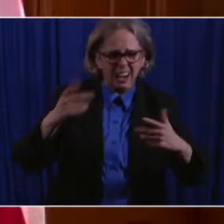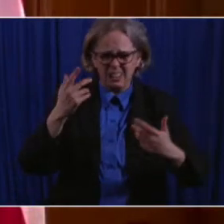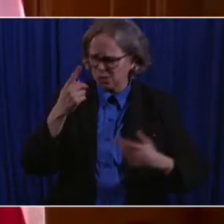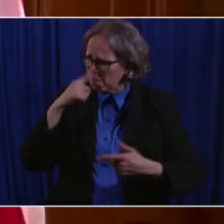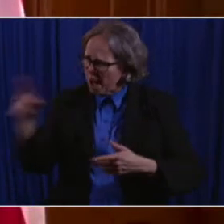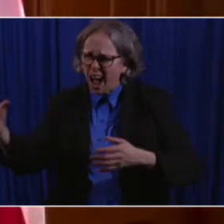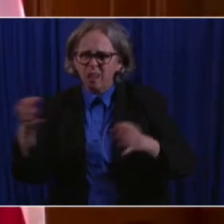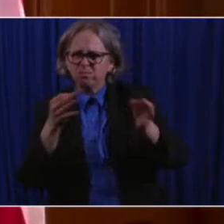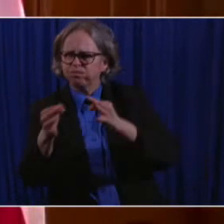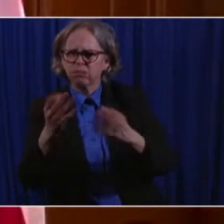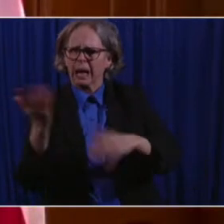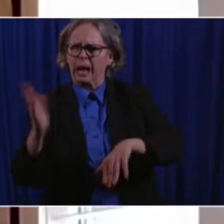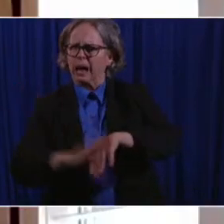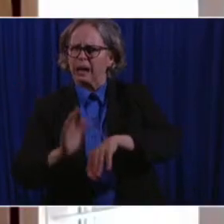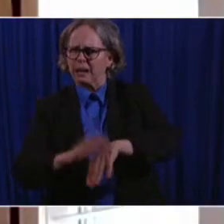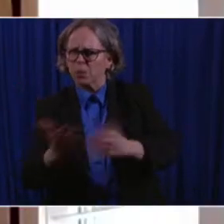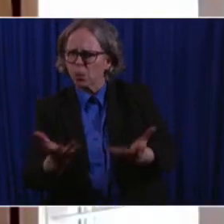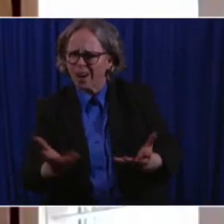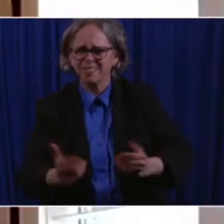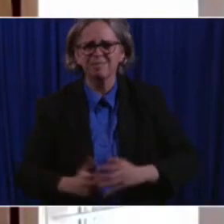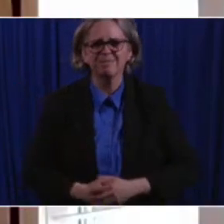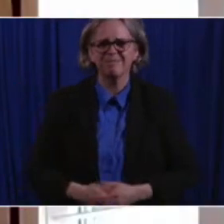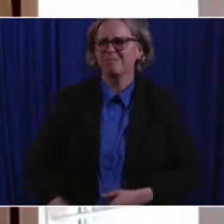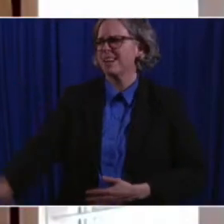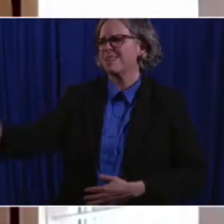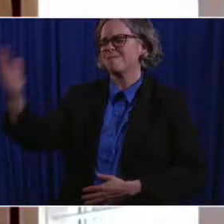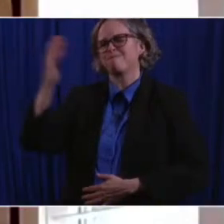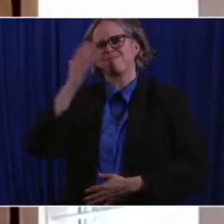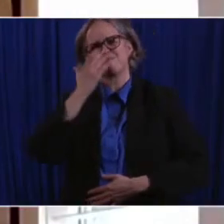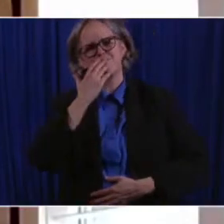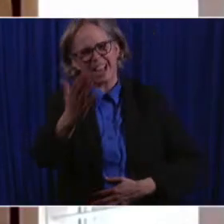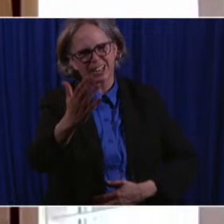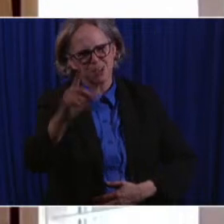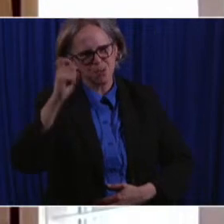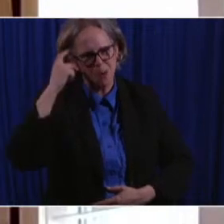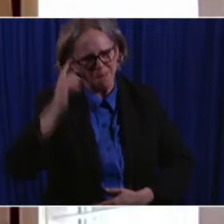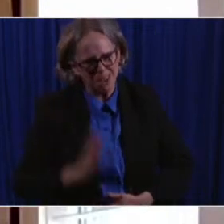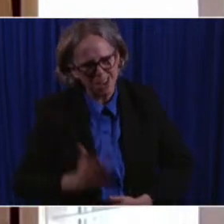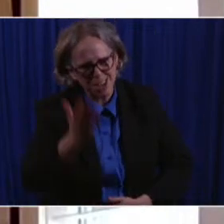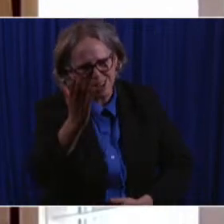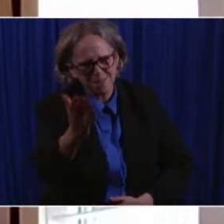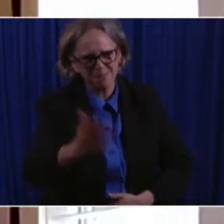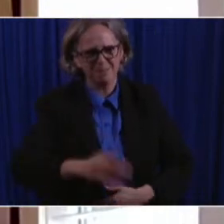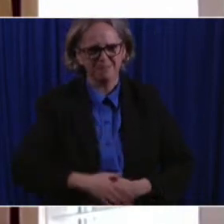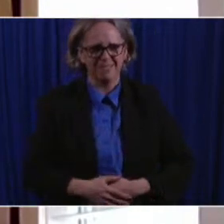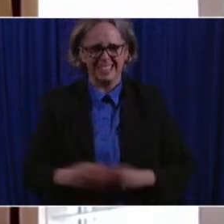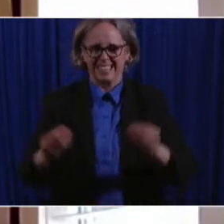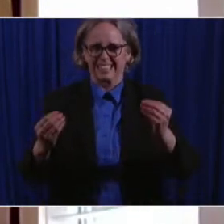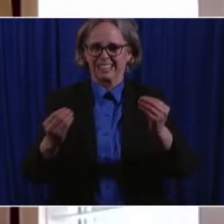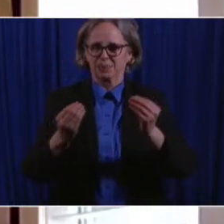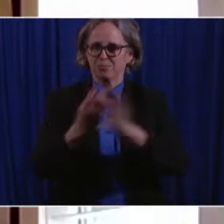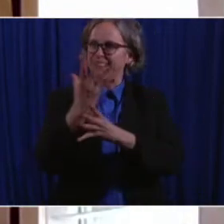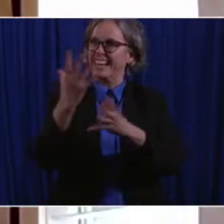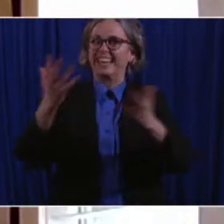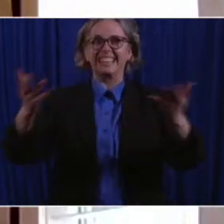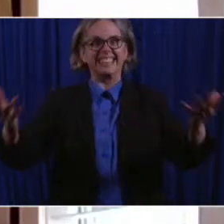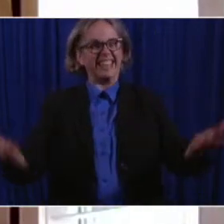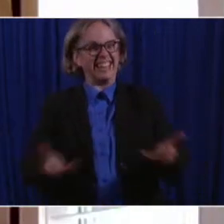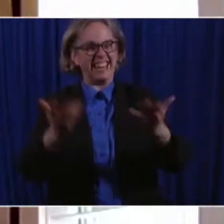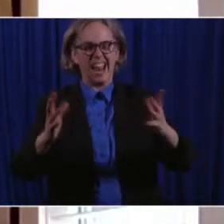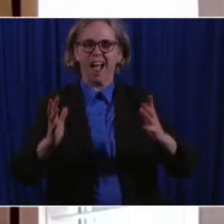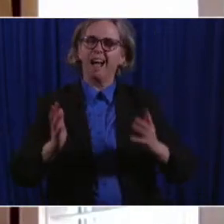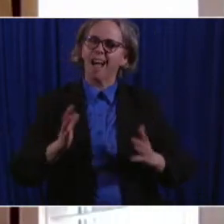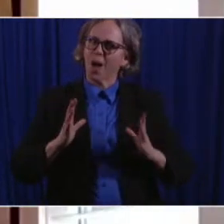us. Yes, thank you very much, Governor. Well, spring is definitely here. And of course, that brings us some